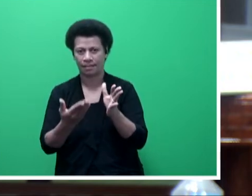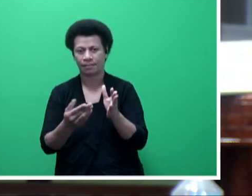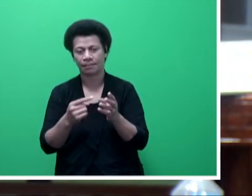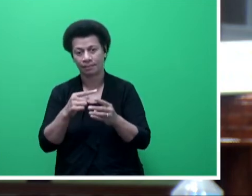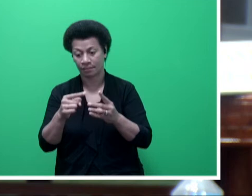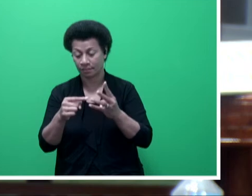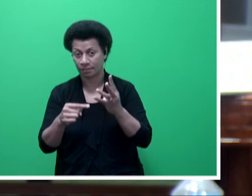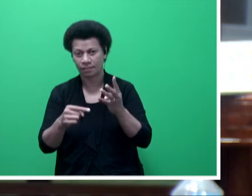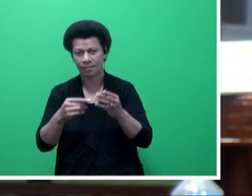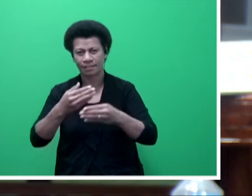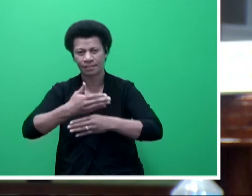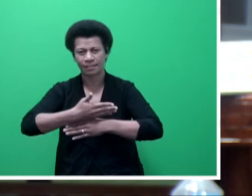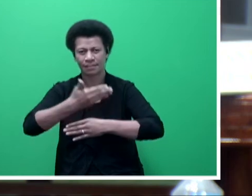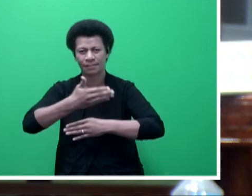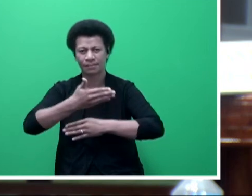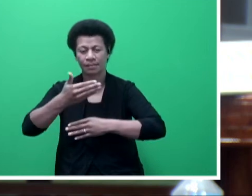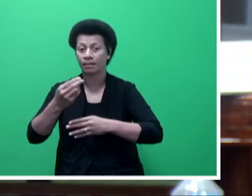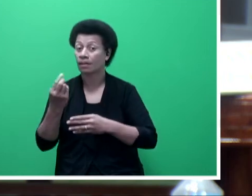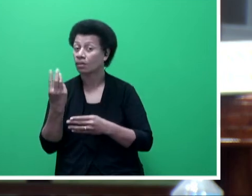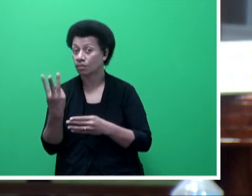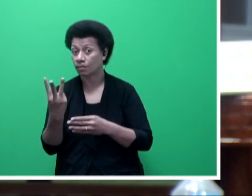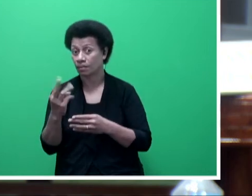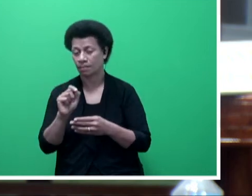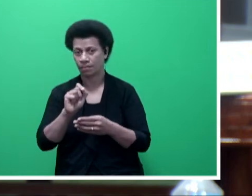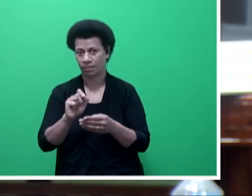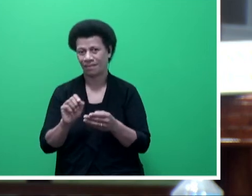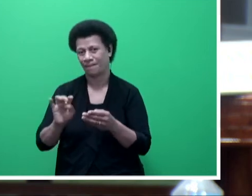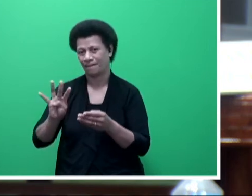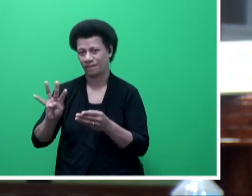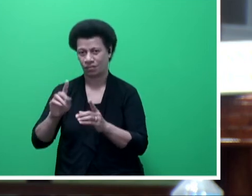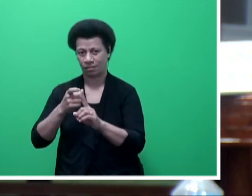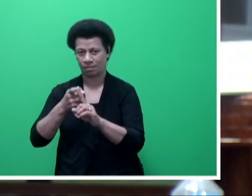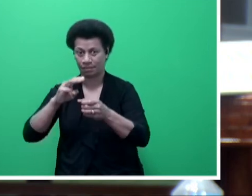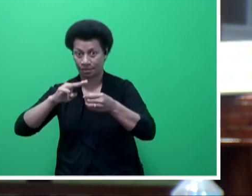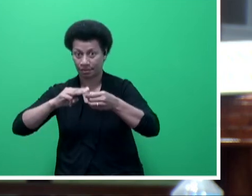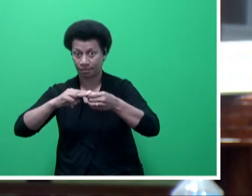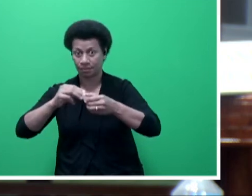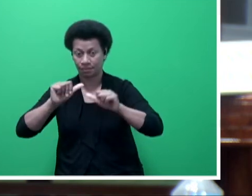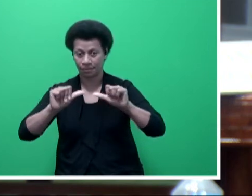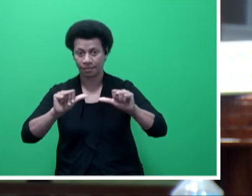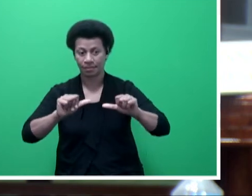total length of 3.4 kilometers of coastal protection works that needs to be done in